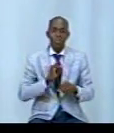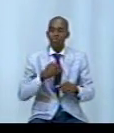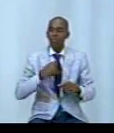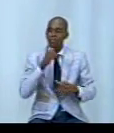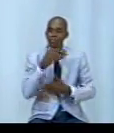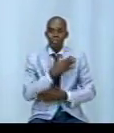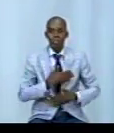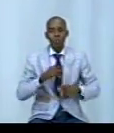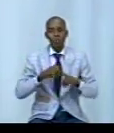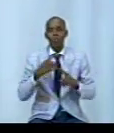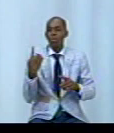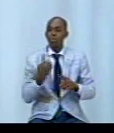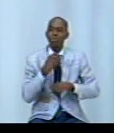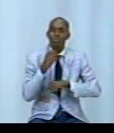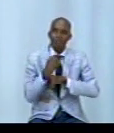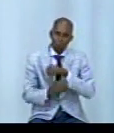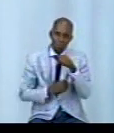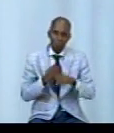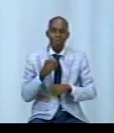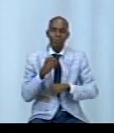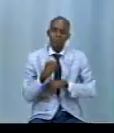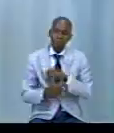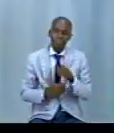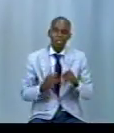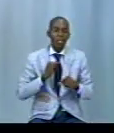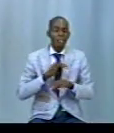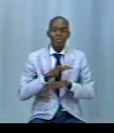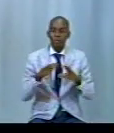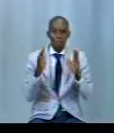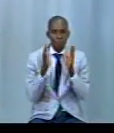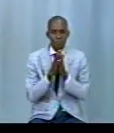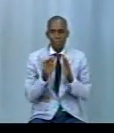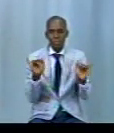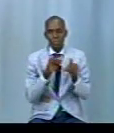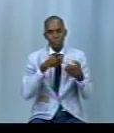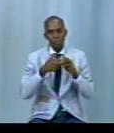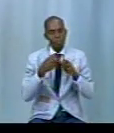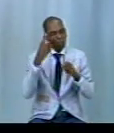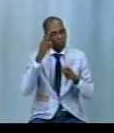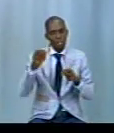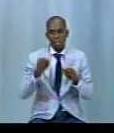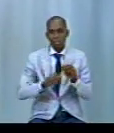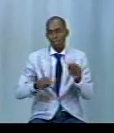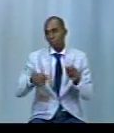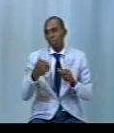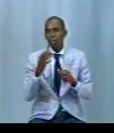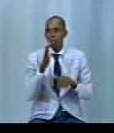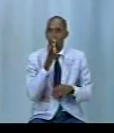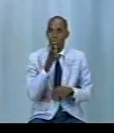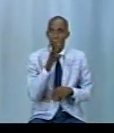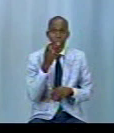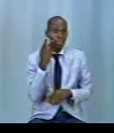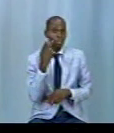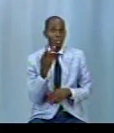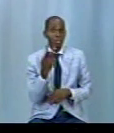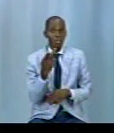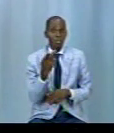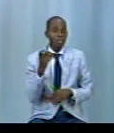mean suffer, and I wouldn't pray it for any mother. As you see him, he cannot sit for